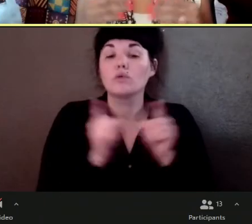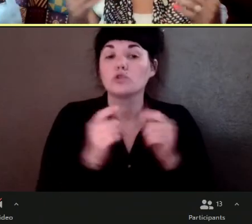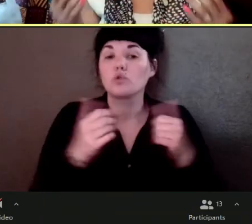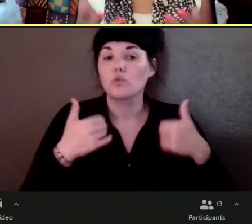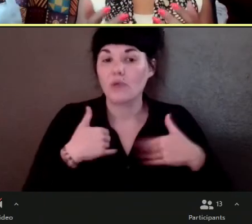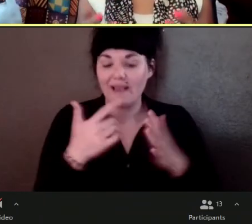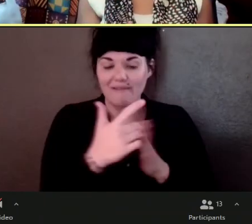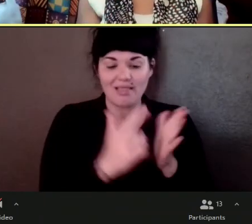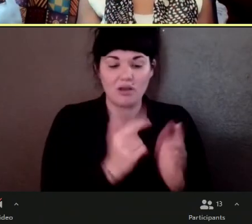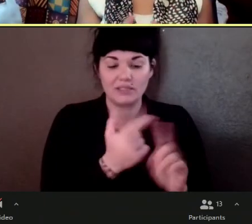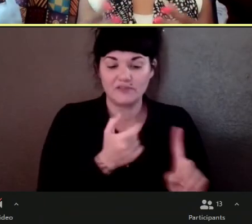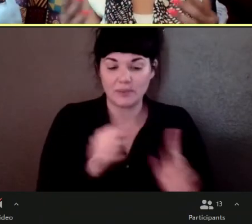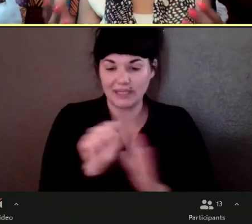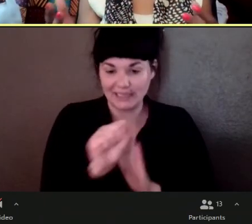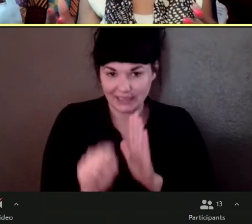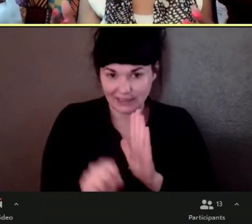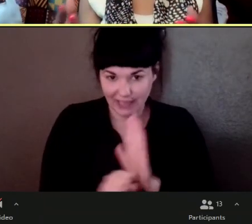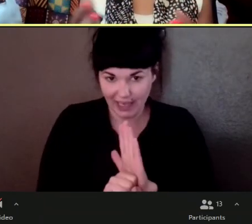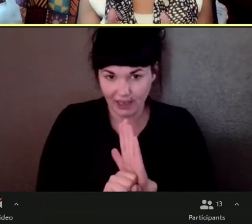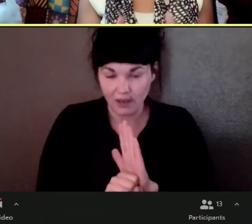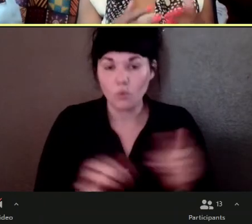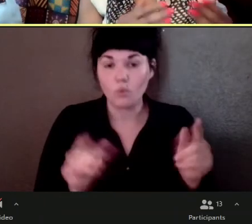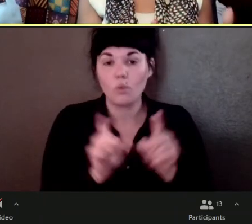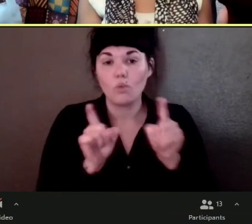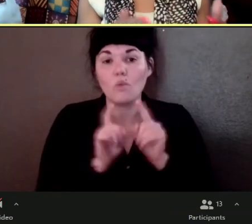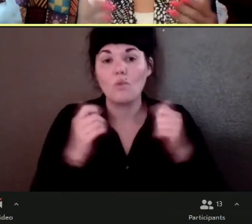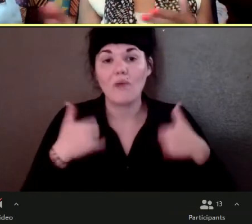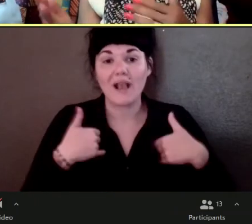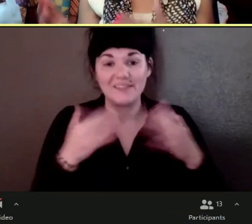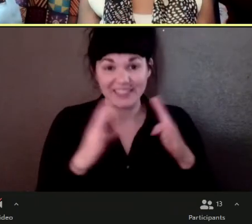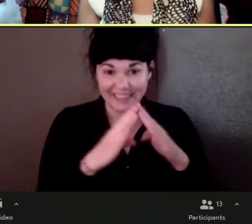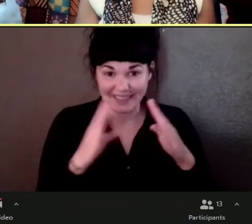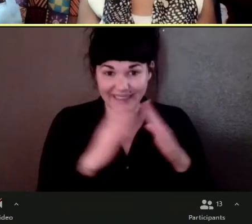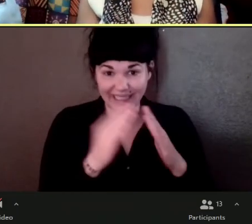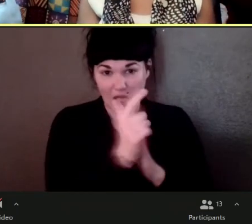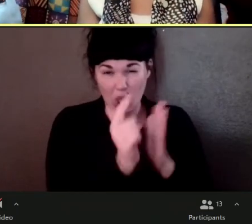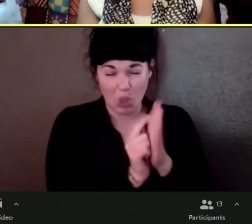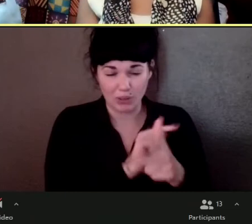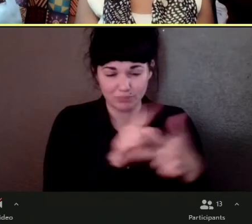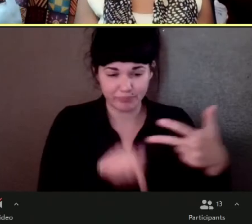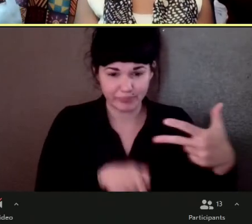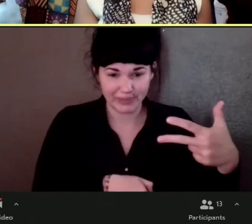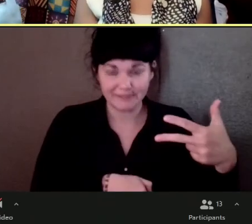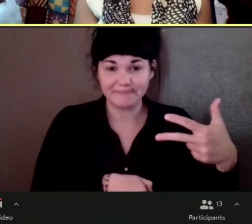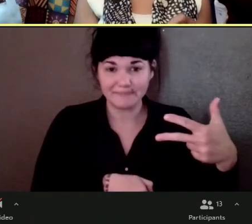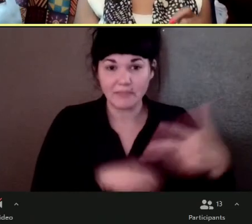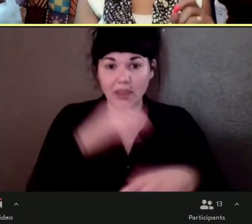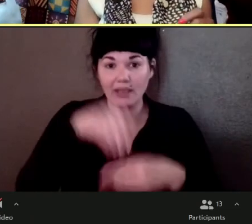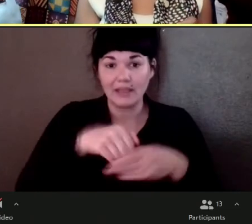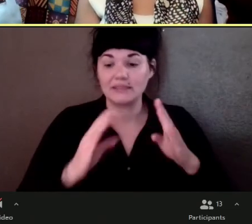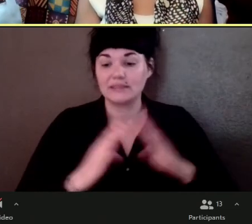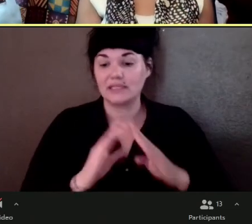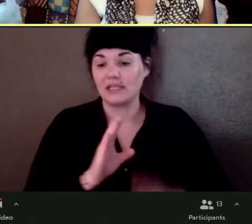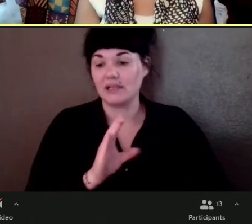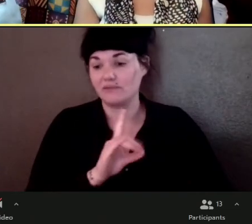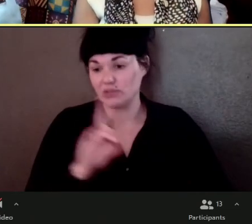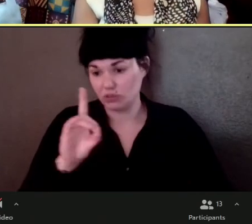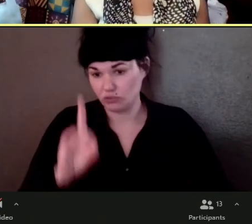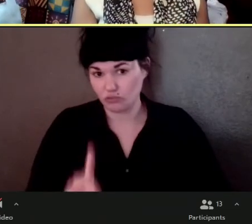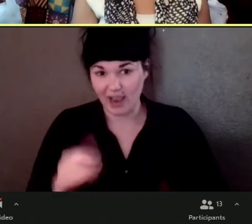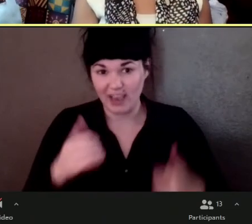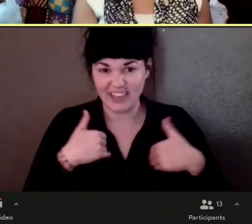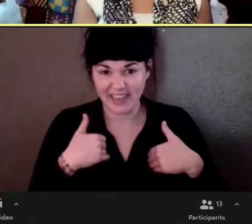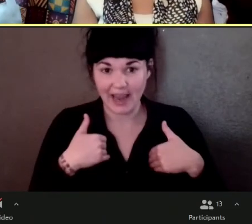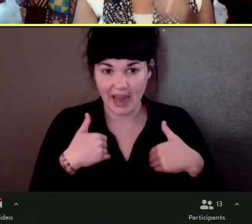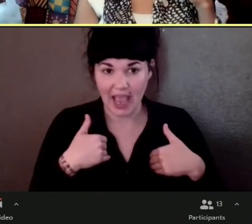of the city. And as many of us discussed, there are certain pockets in the city of Detroit that have another level of positivity.